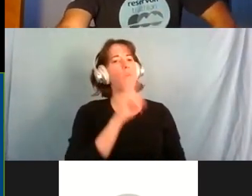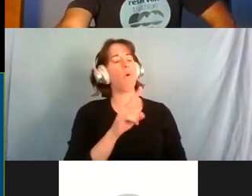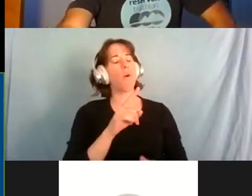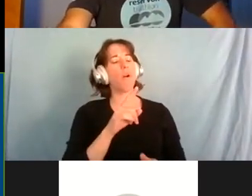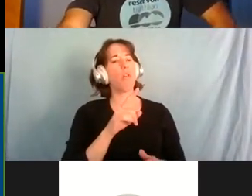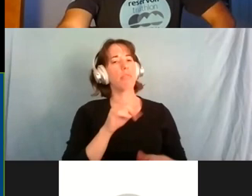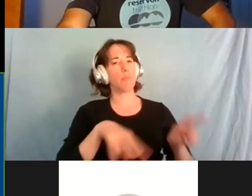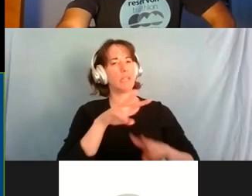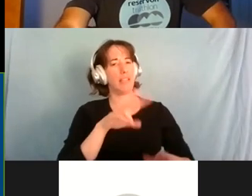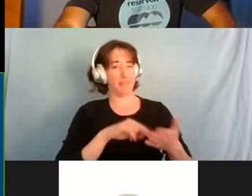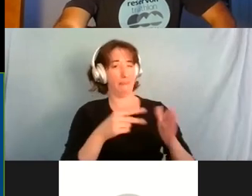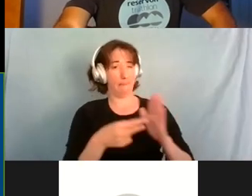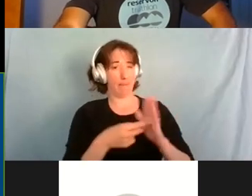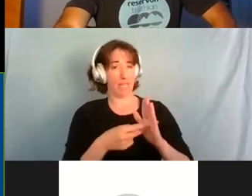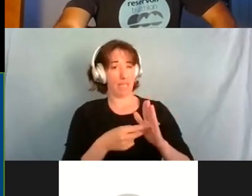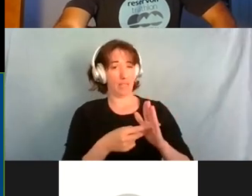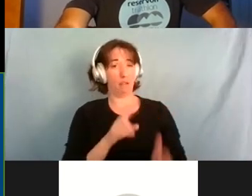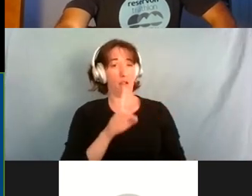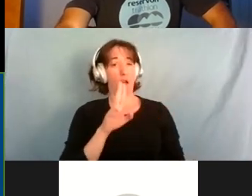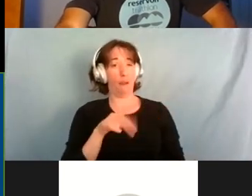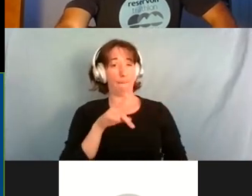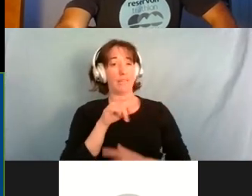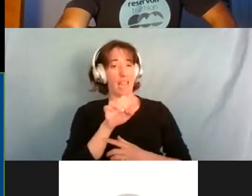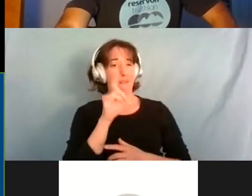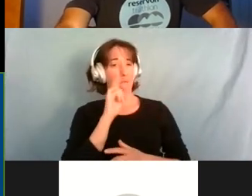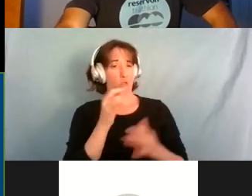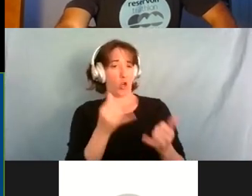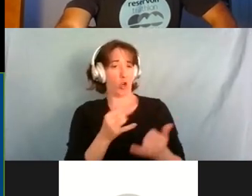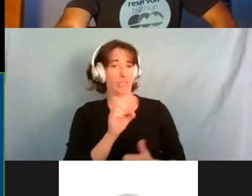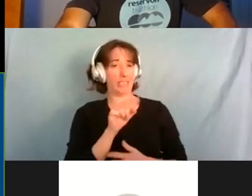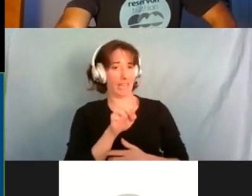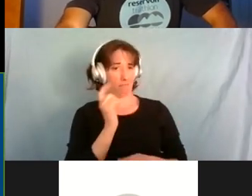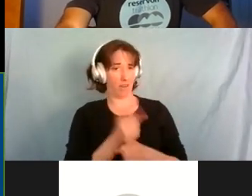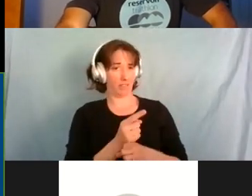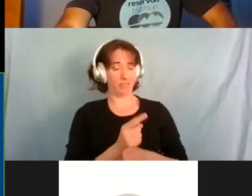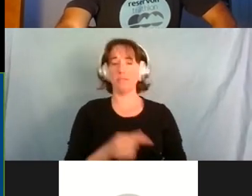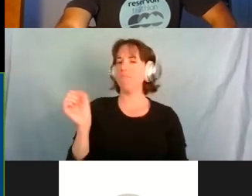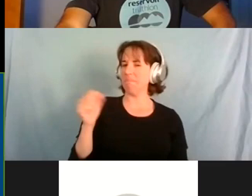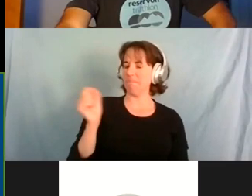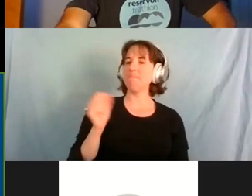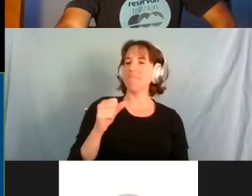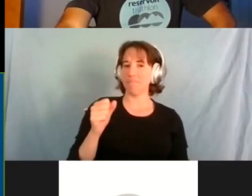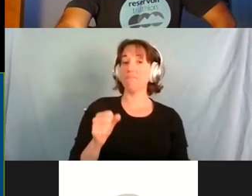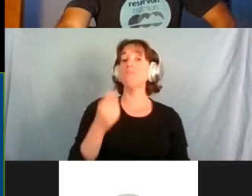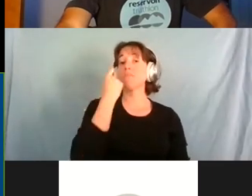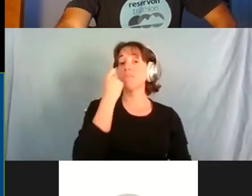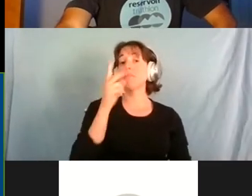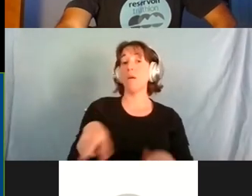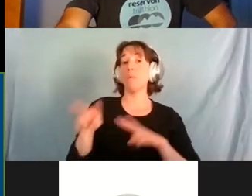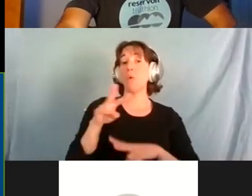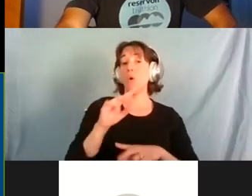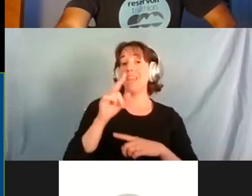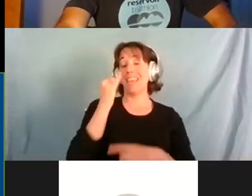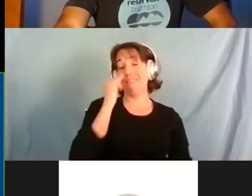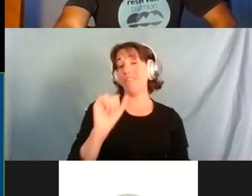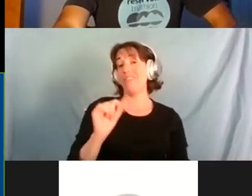current state then? Yeah, basically. Observation, when the agent makes an observation, it will